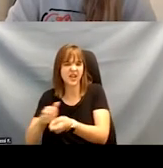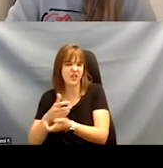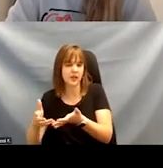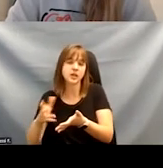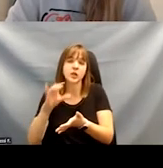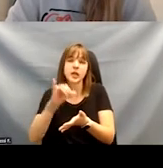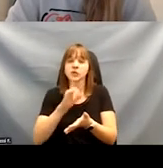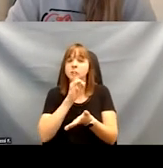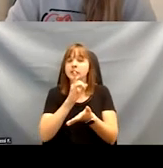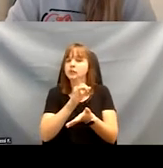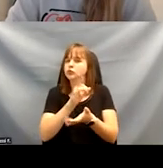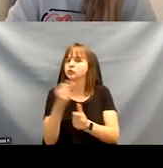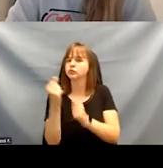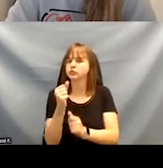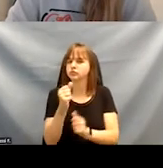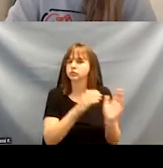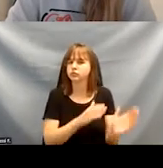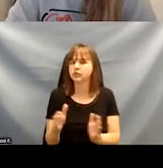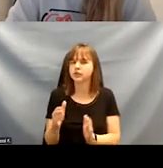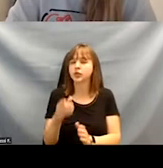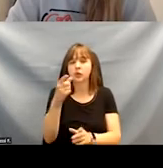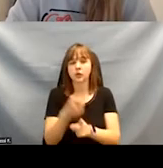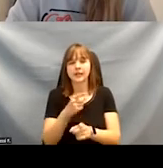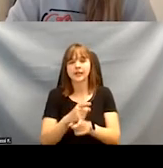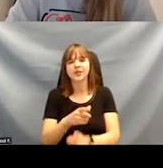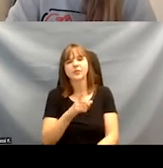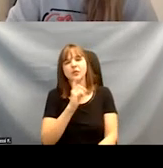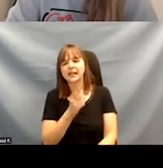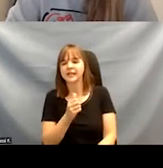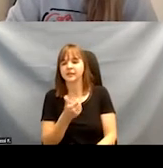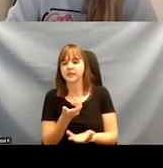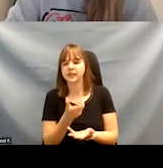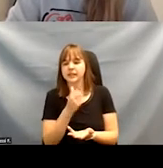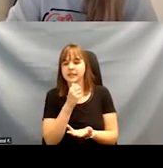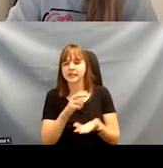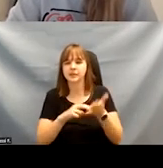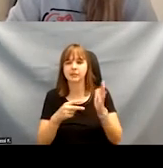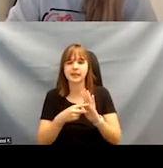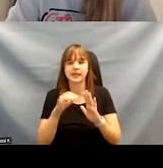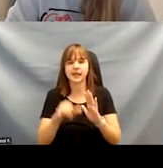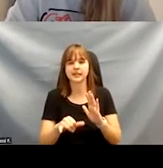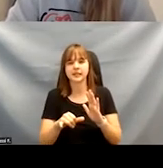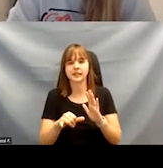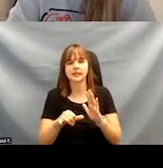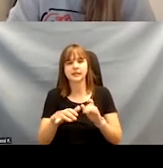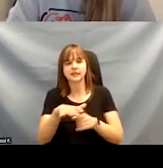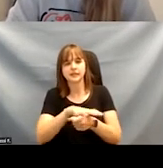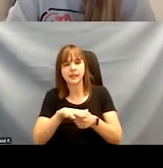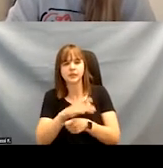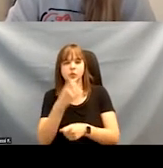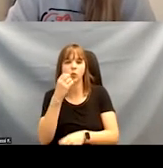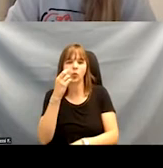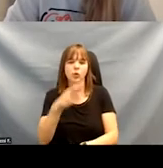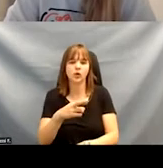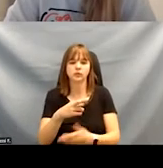wasn't that we don't have the space or, you know, all the things. It was just that personally, my whole team at once